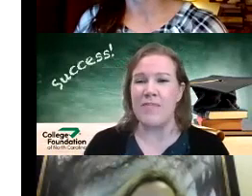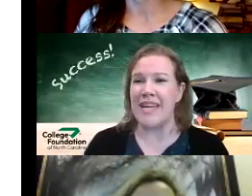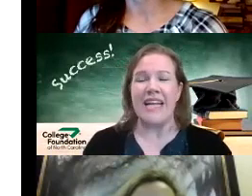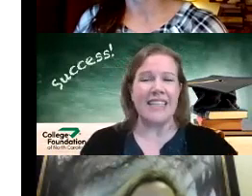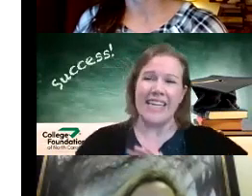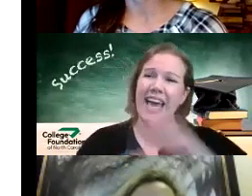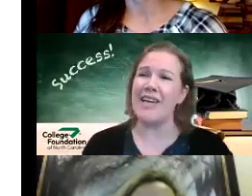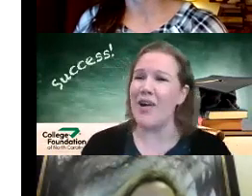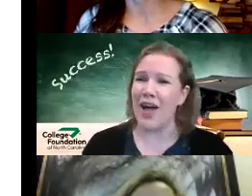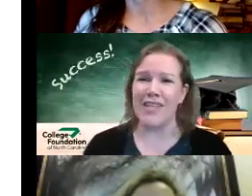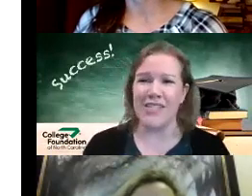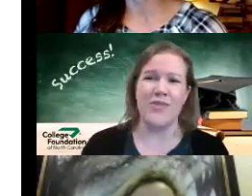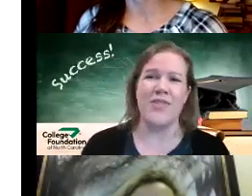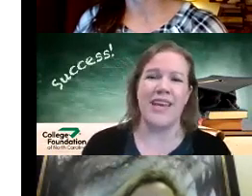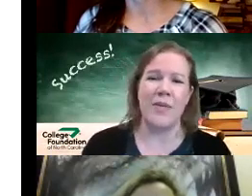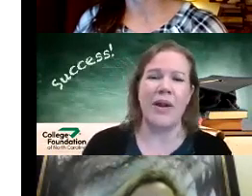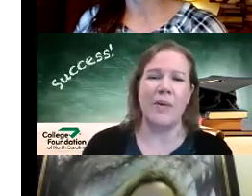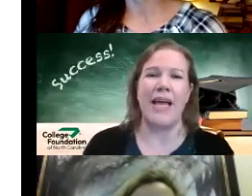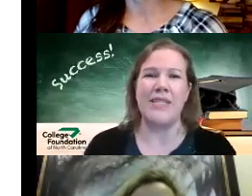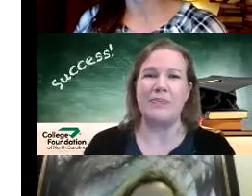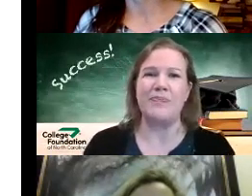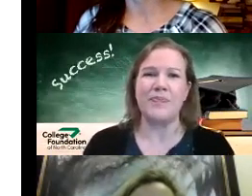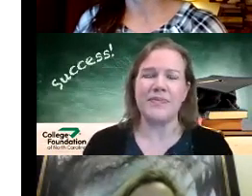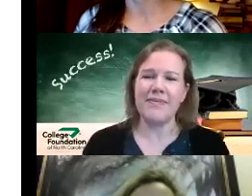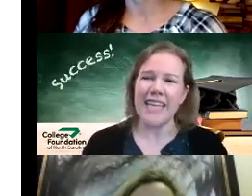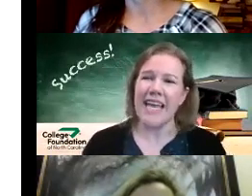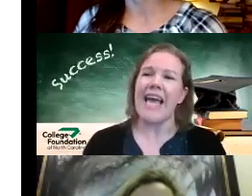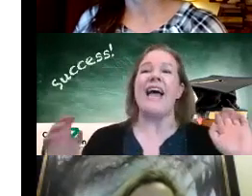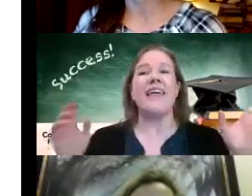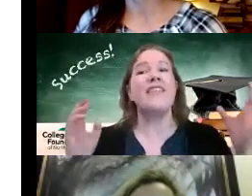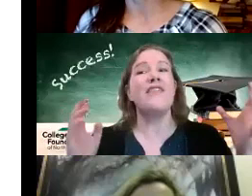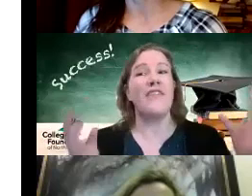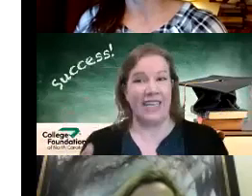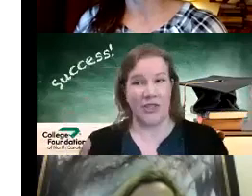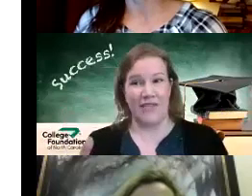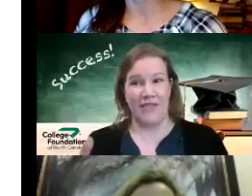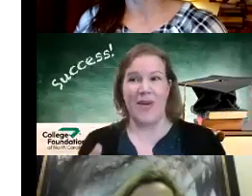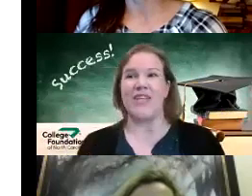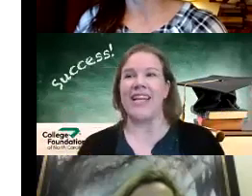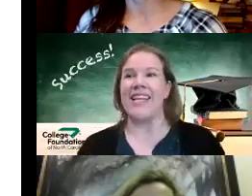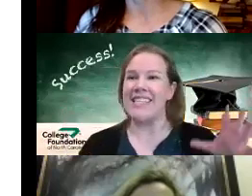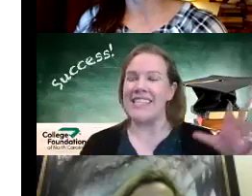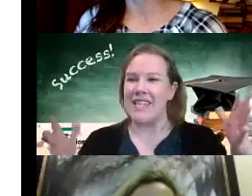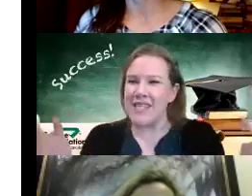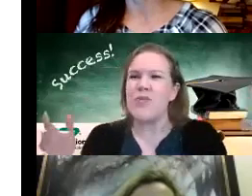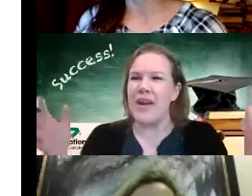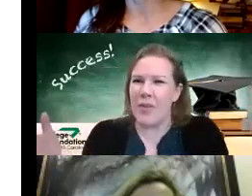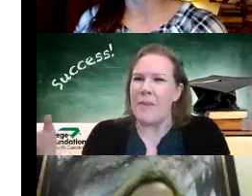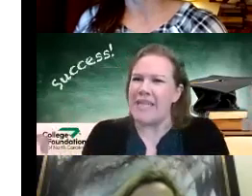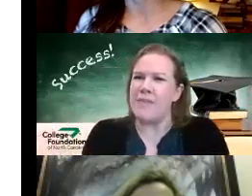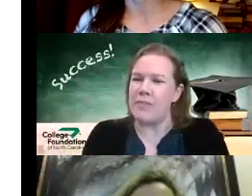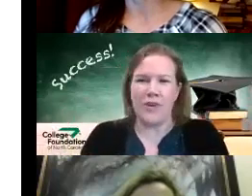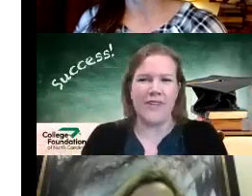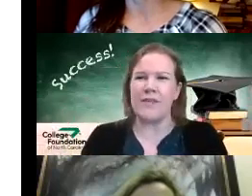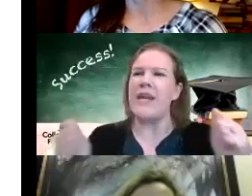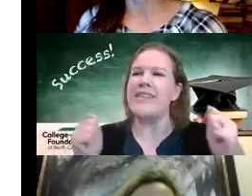do recommend listing any and all colleges you're thinking about applying to. And then the financial information. And this is what